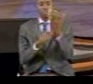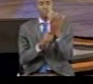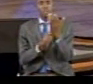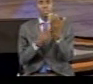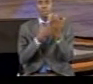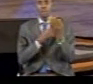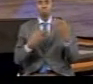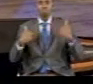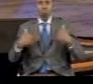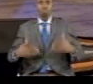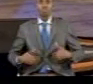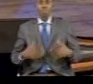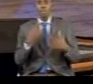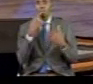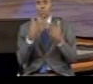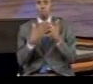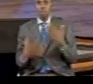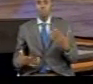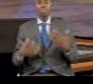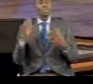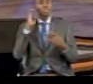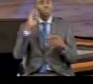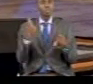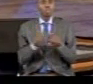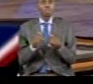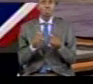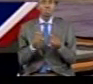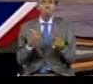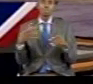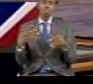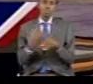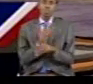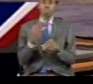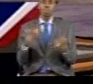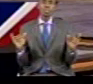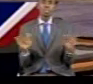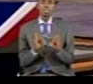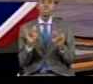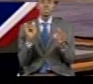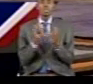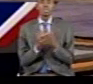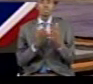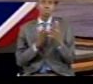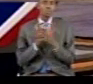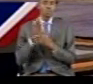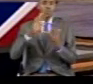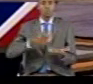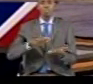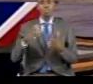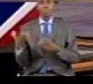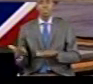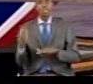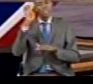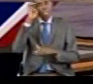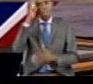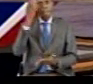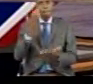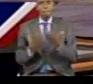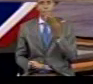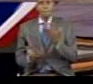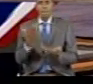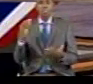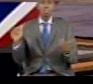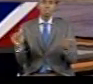himself likewise took part of the same, that through death he might